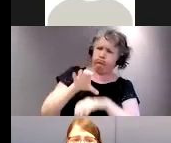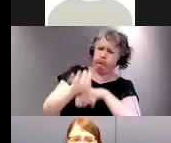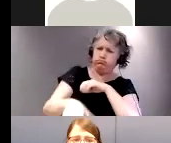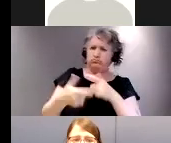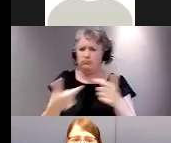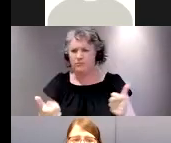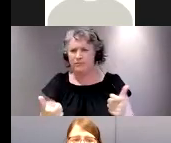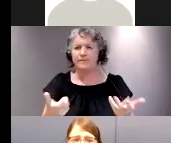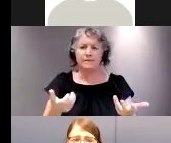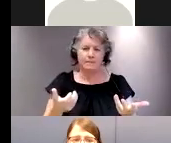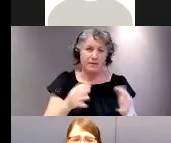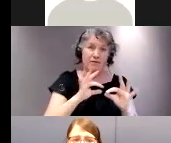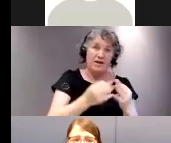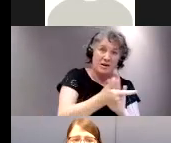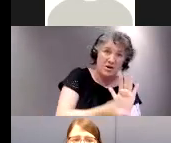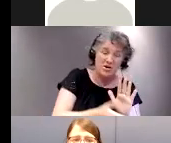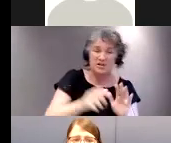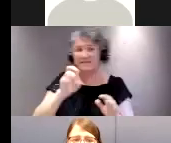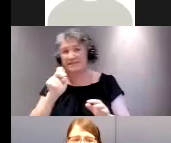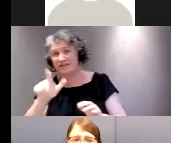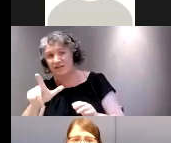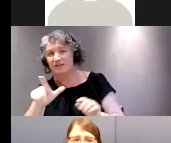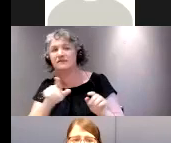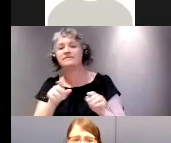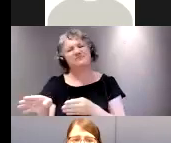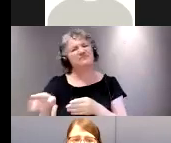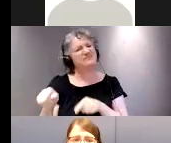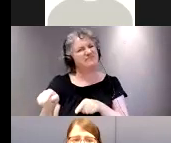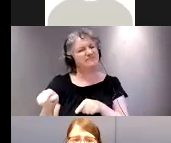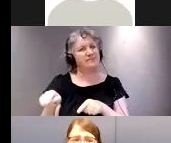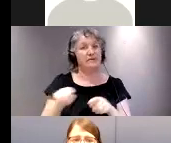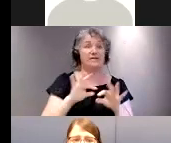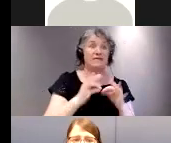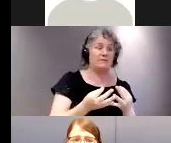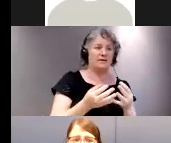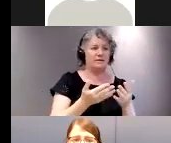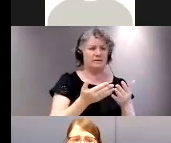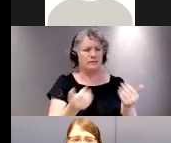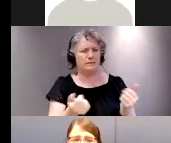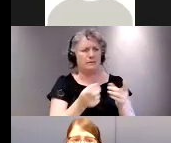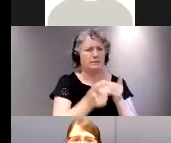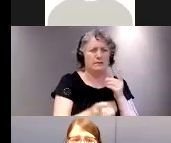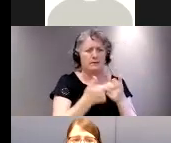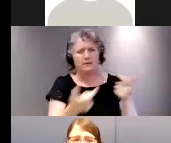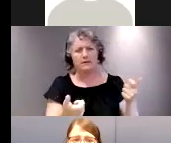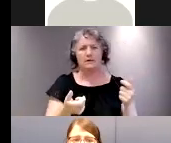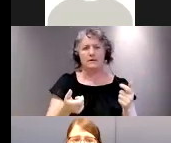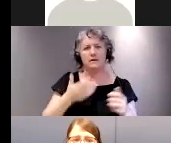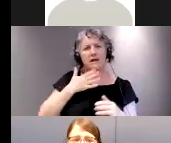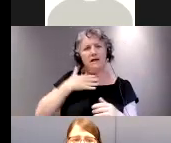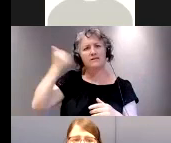family mediation, but they know it usually from a separation and divorce perspective. They don't know what they can do with elder